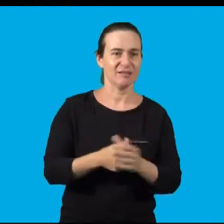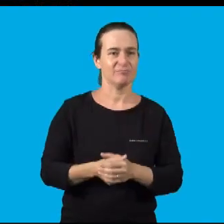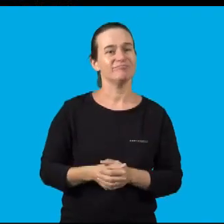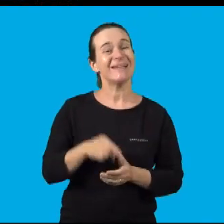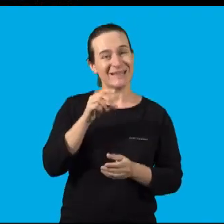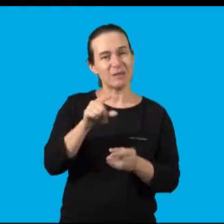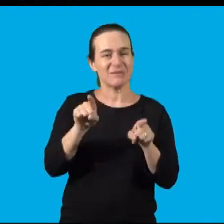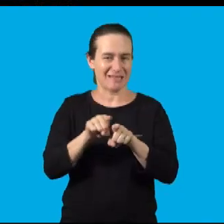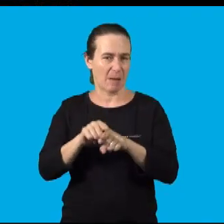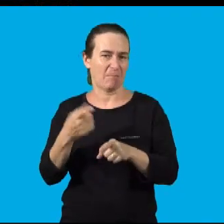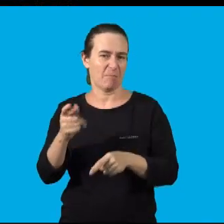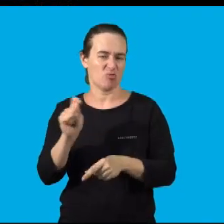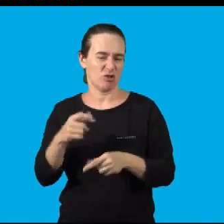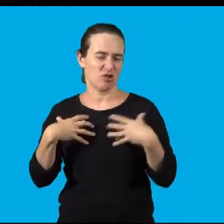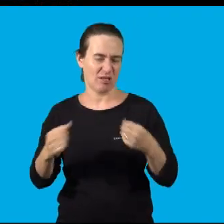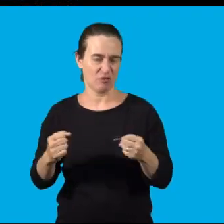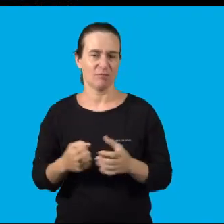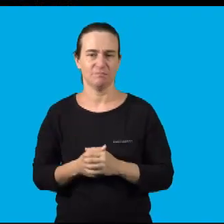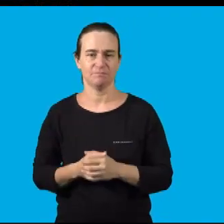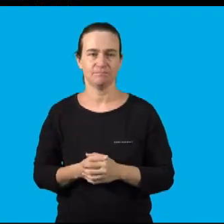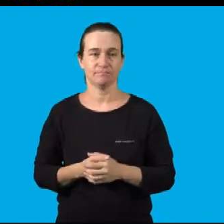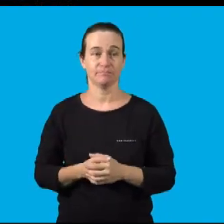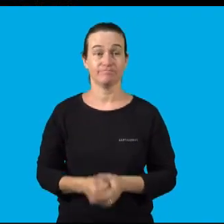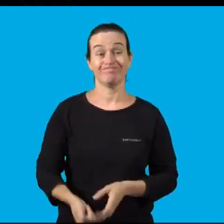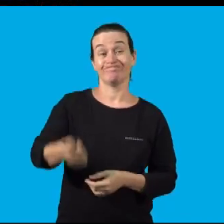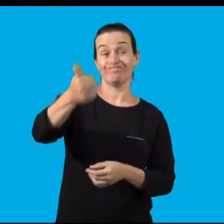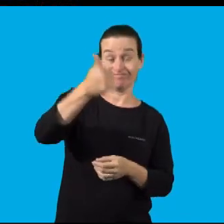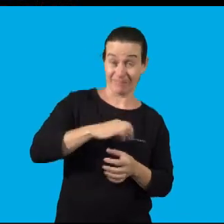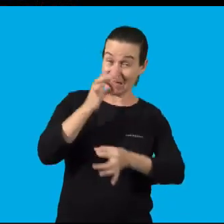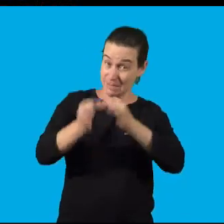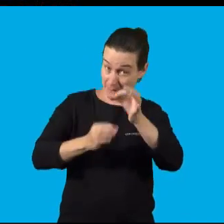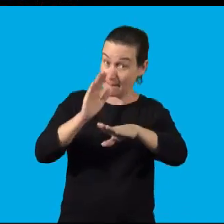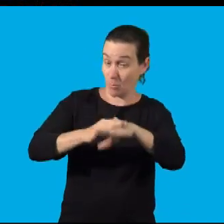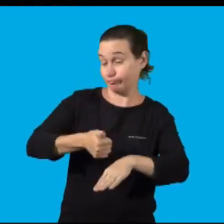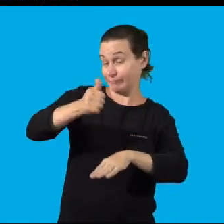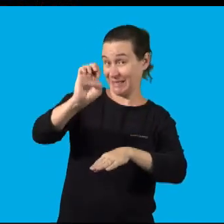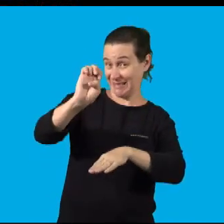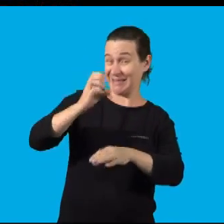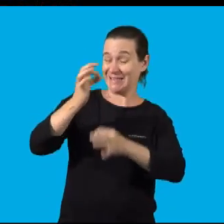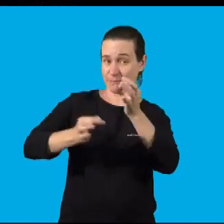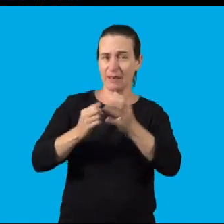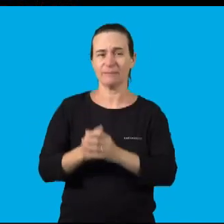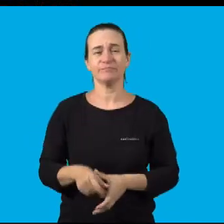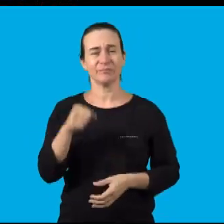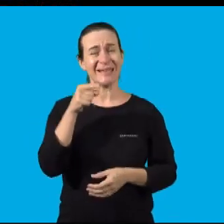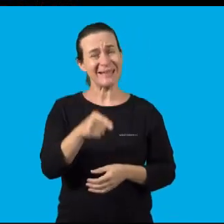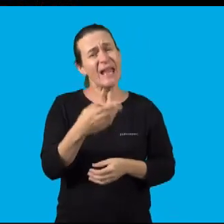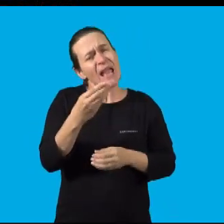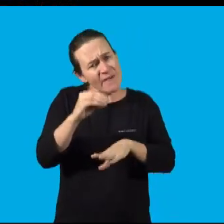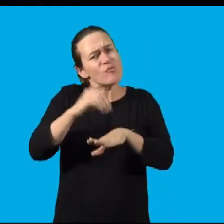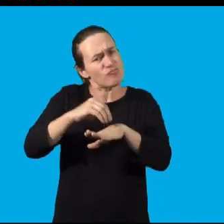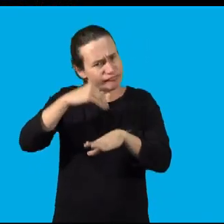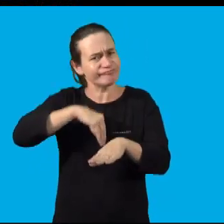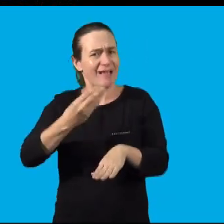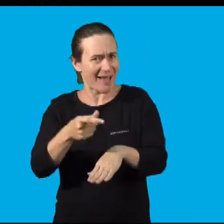of a tragic hero, right? Now let's explain it further. Furthermore, John Proctor initially is a